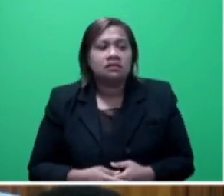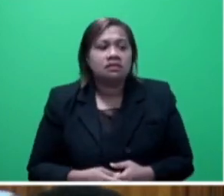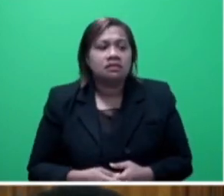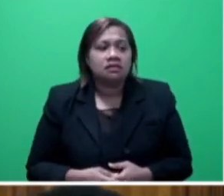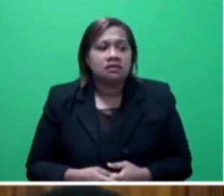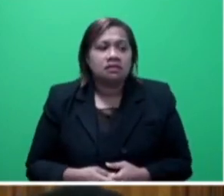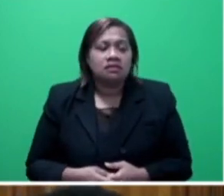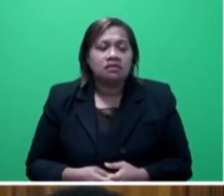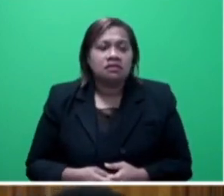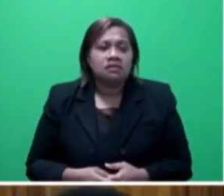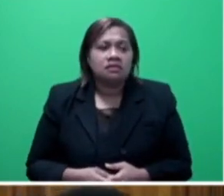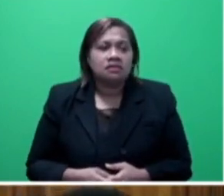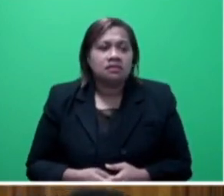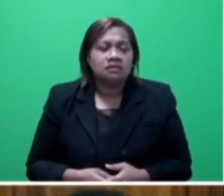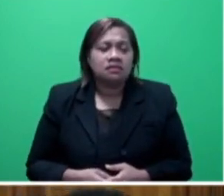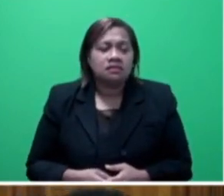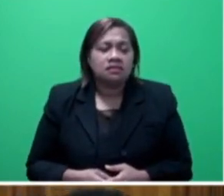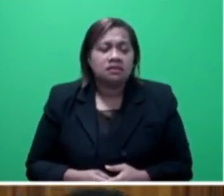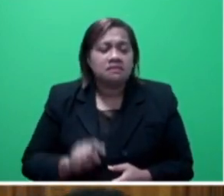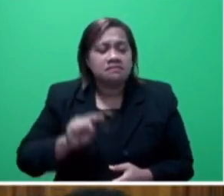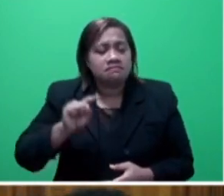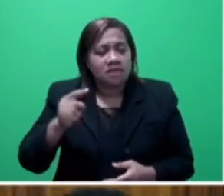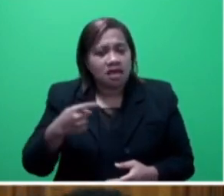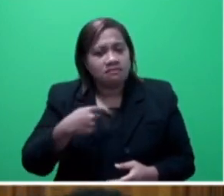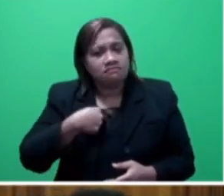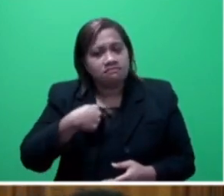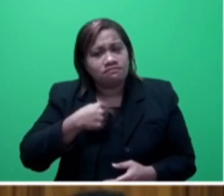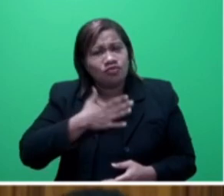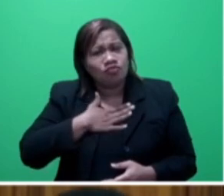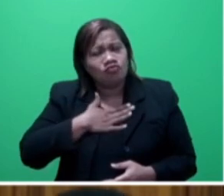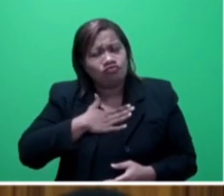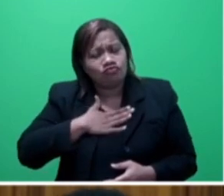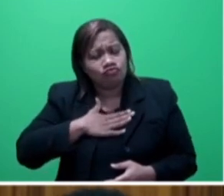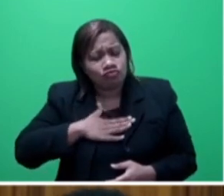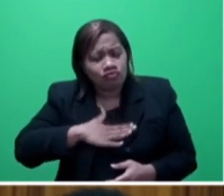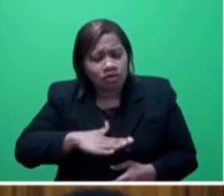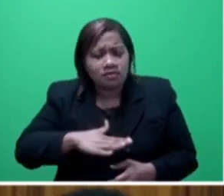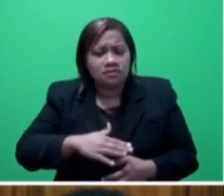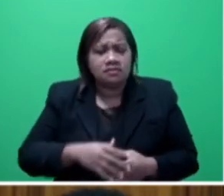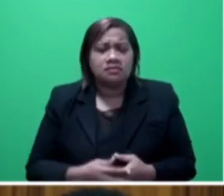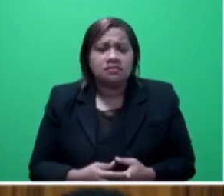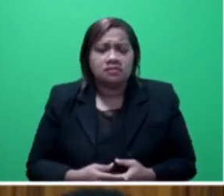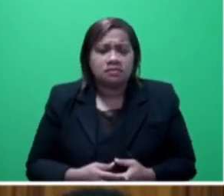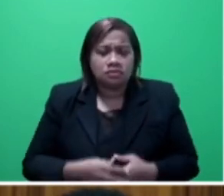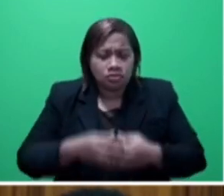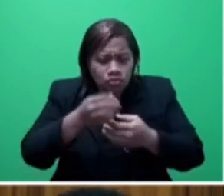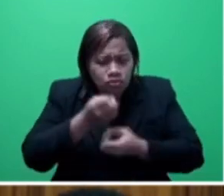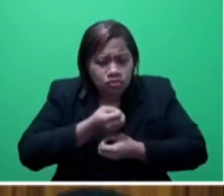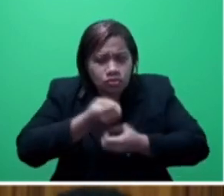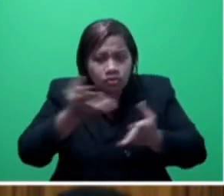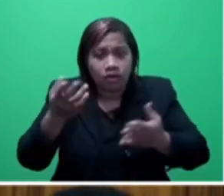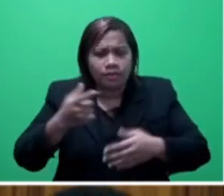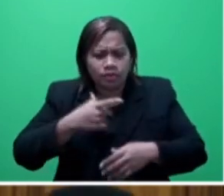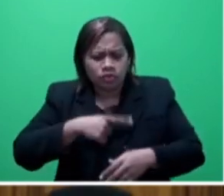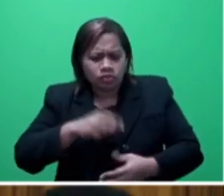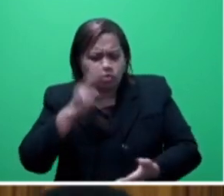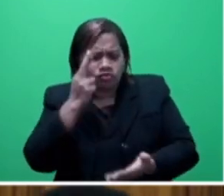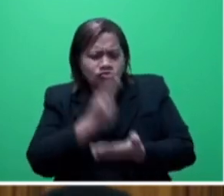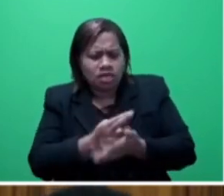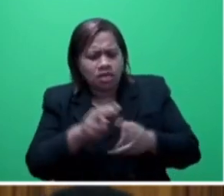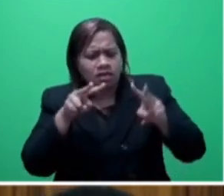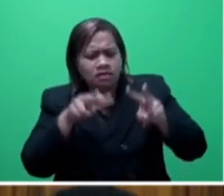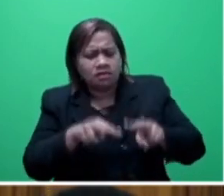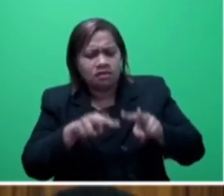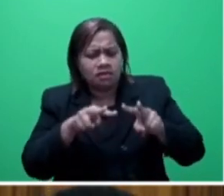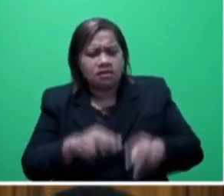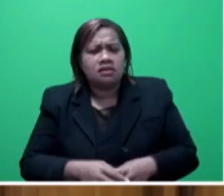relevant. But I just wanted to pick on, because we're really looking at the review of Ministry of Industry,